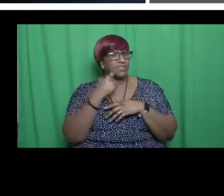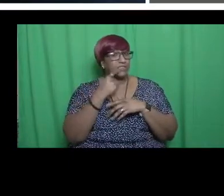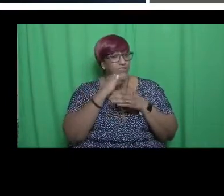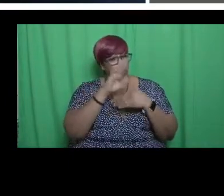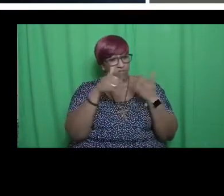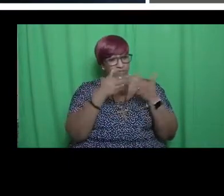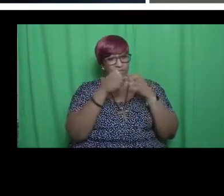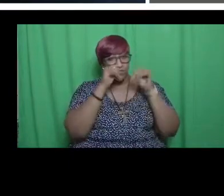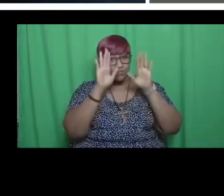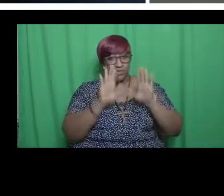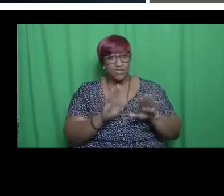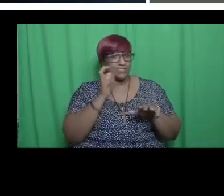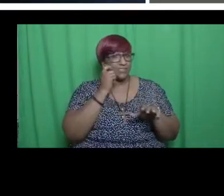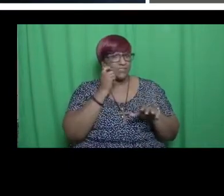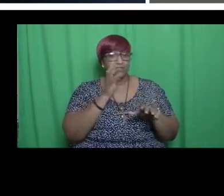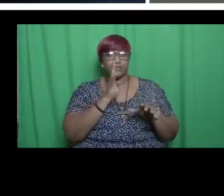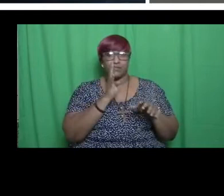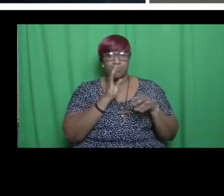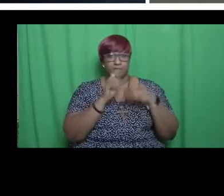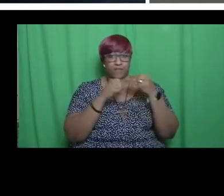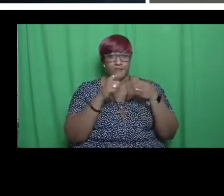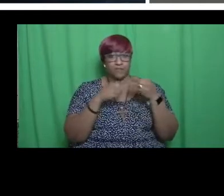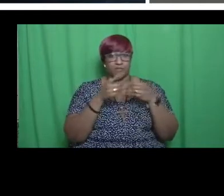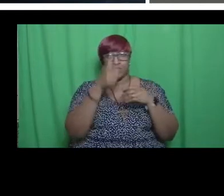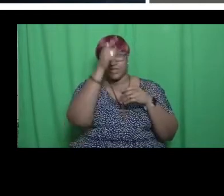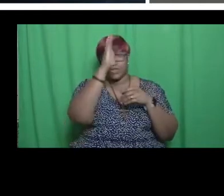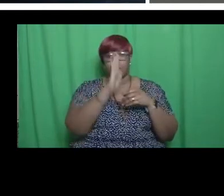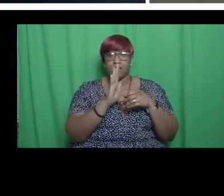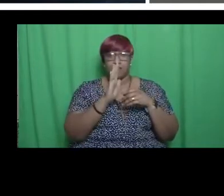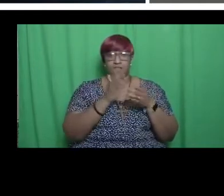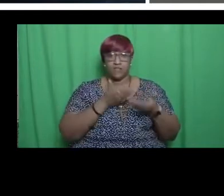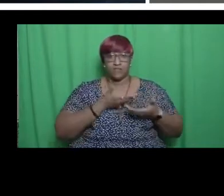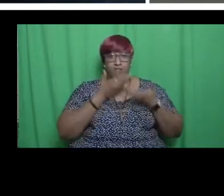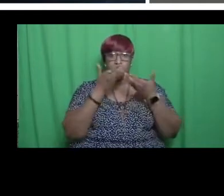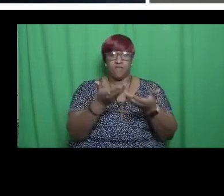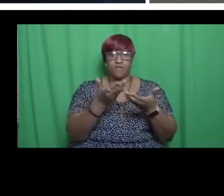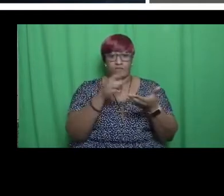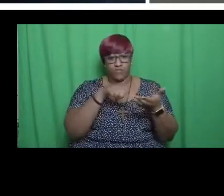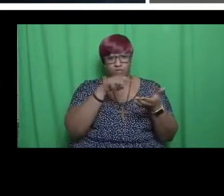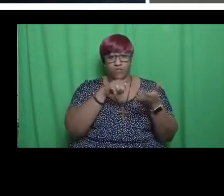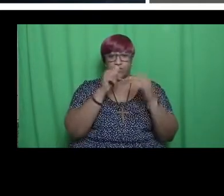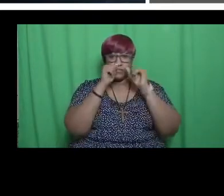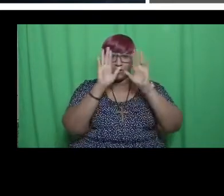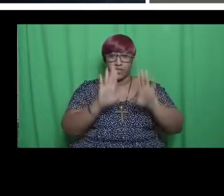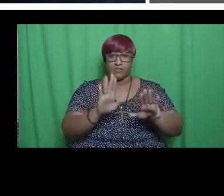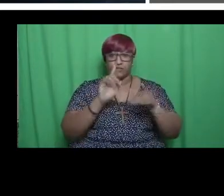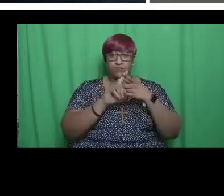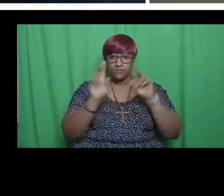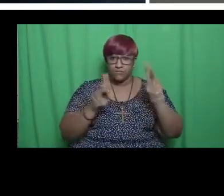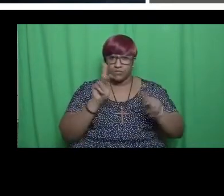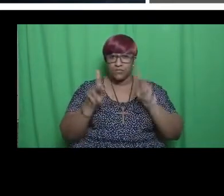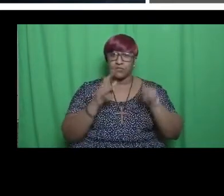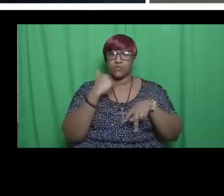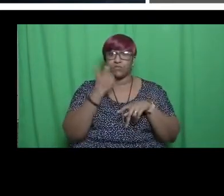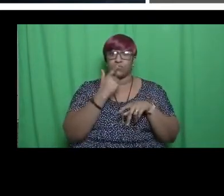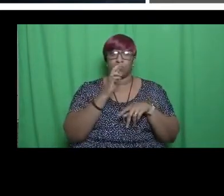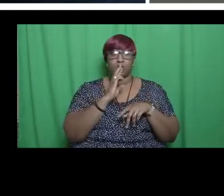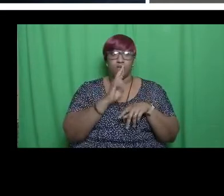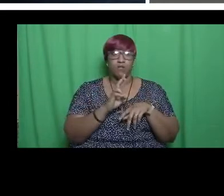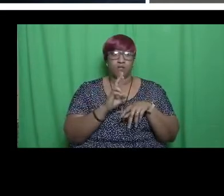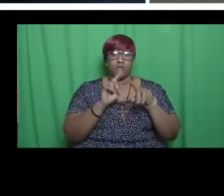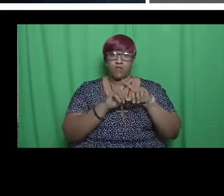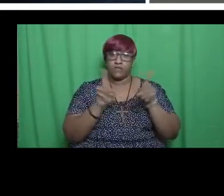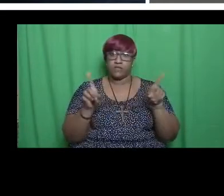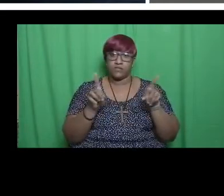those blessings that I just talked about, God is offering those blessings to people who are of a